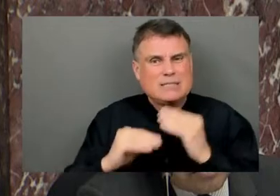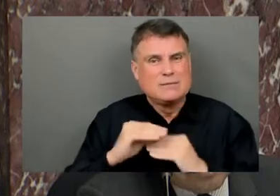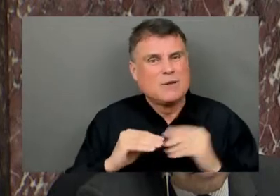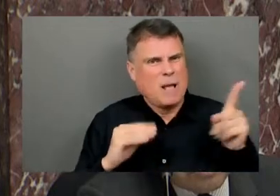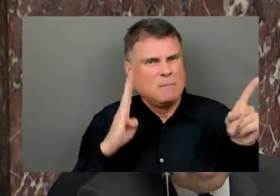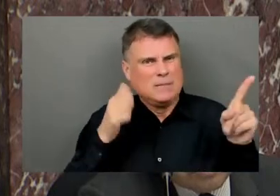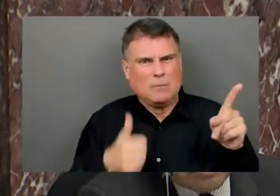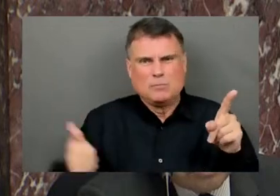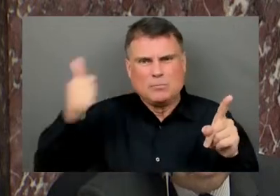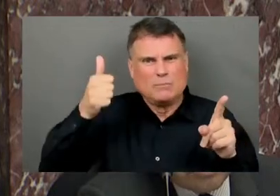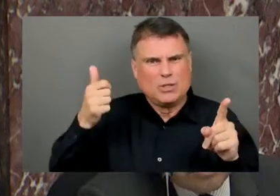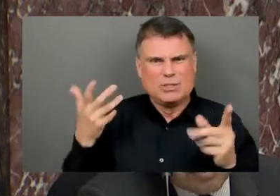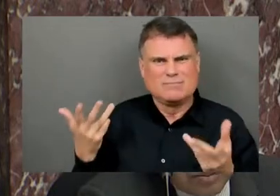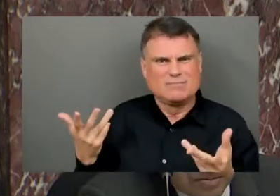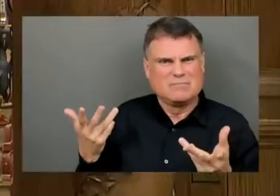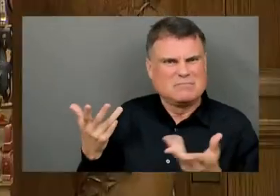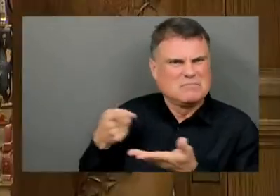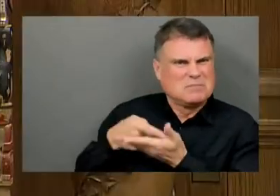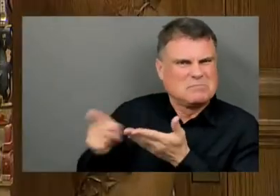home heating?